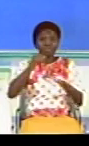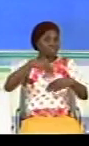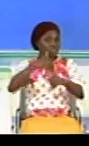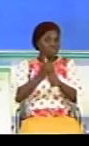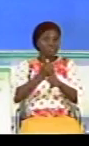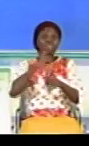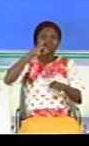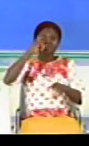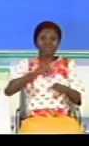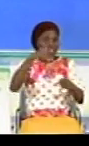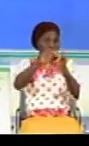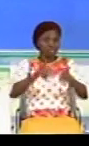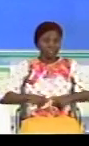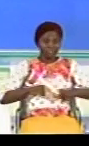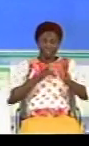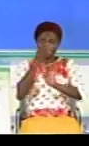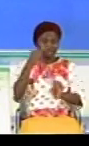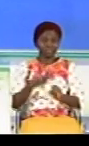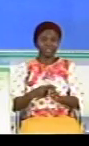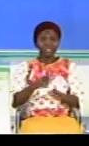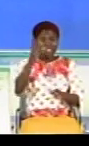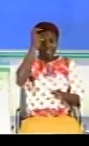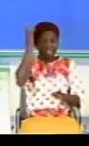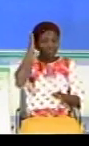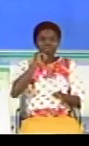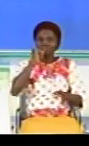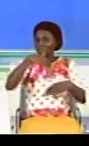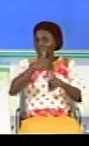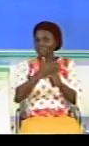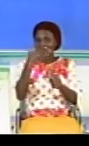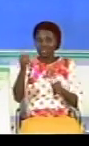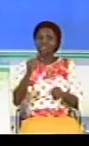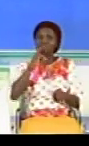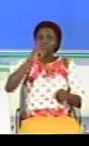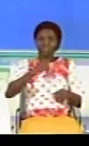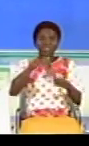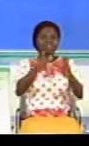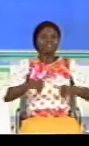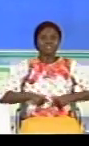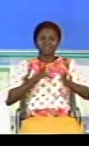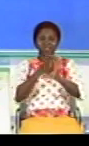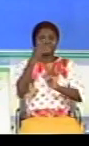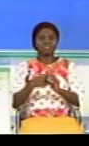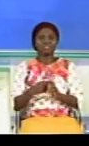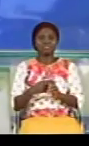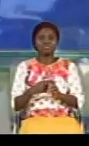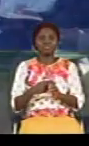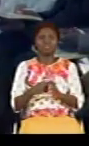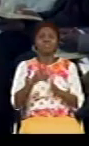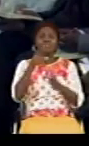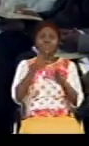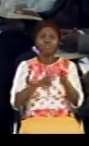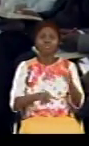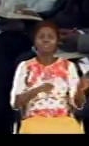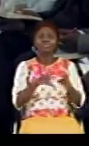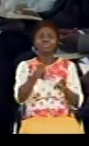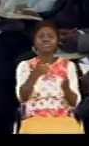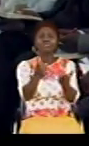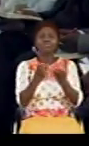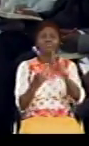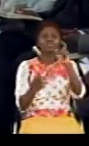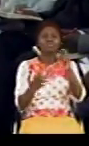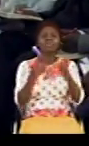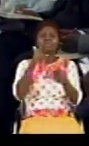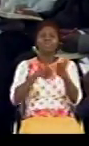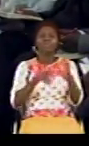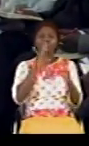a decree in your life. What do you want? What are you asking for? What are you looking for? How